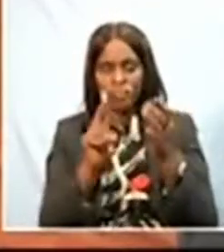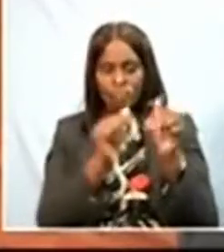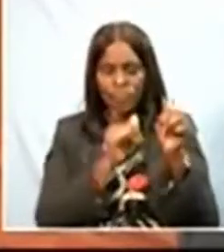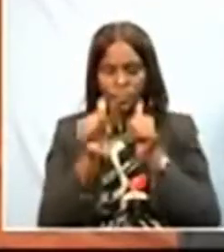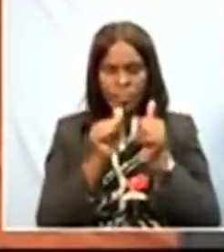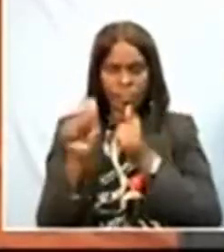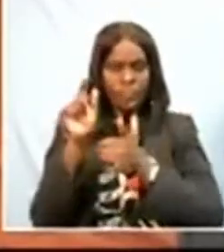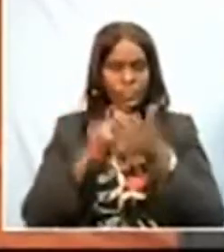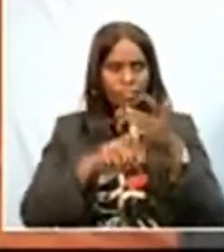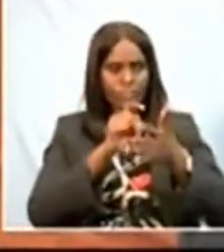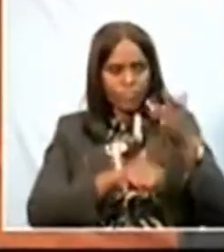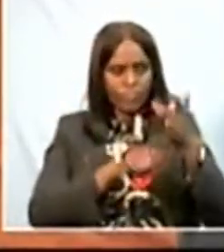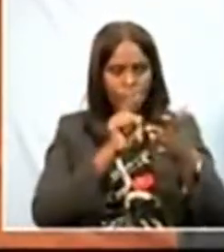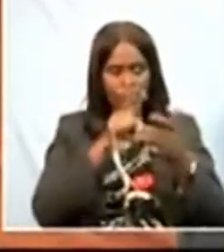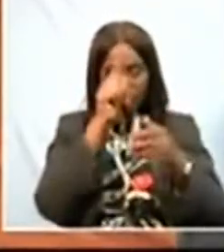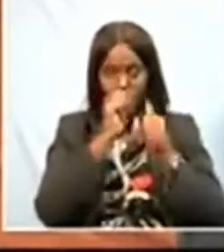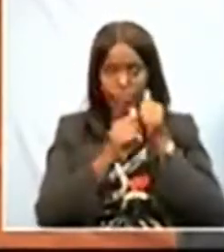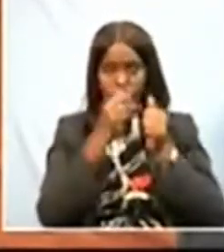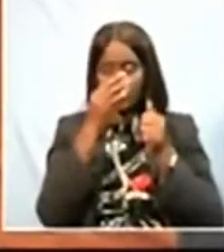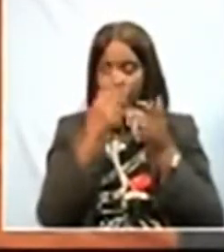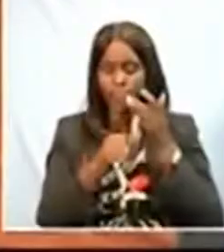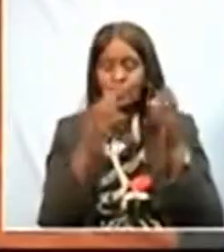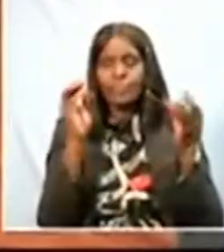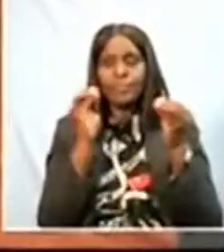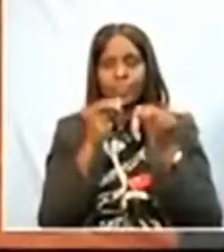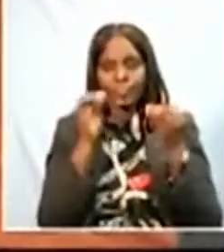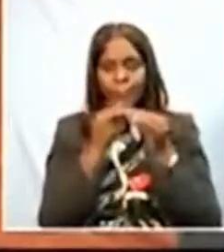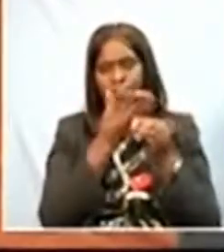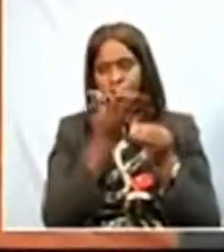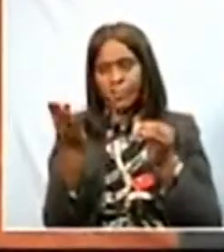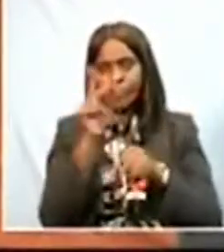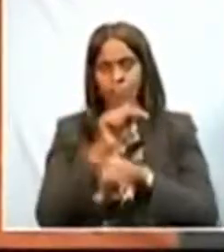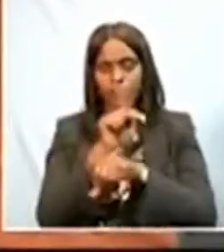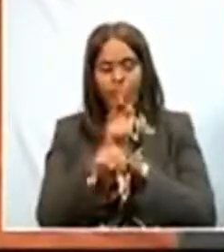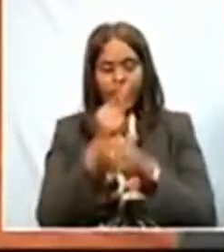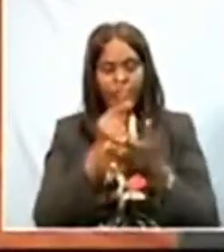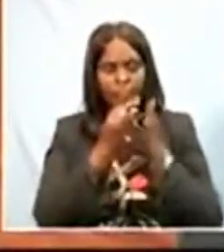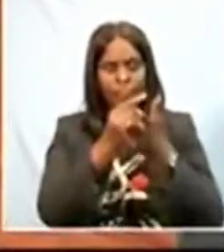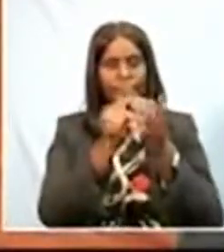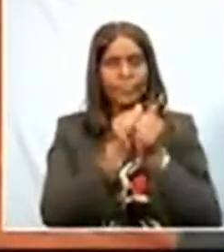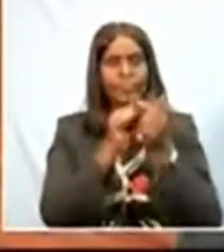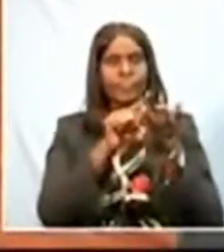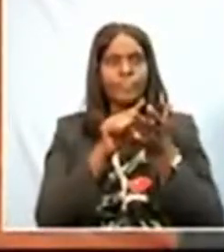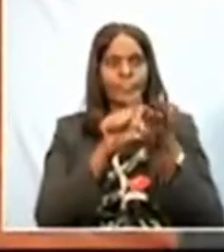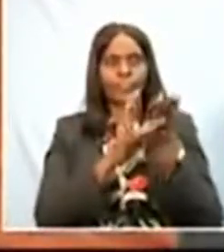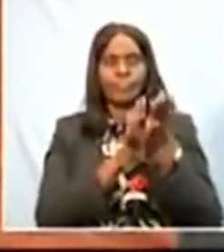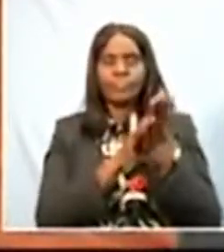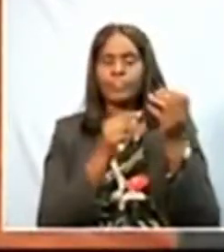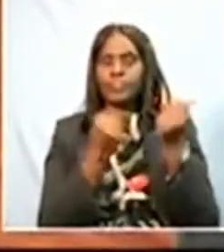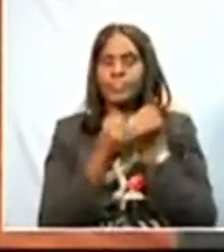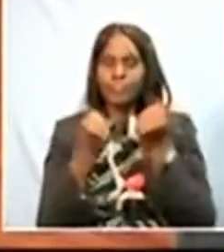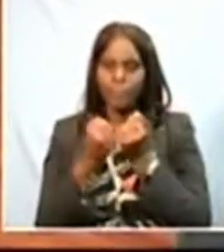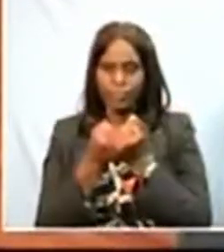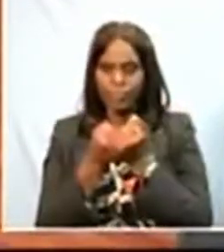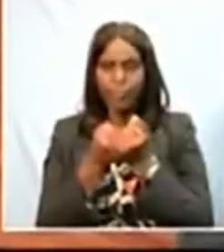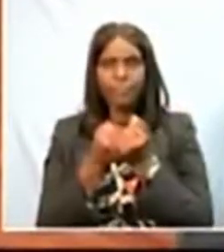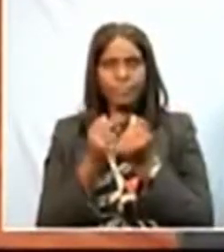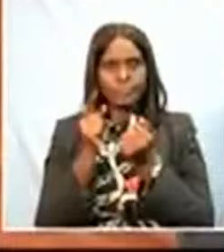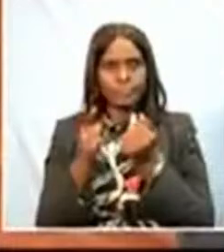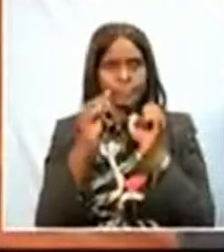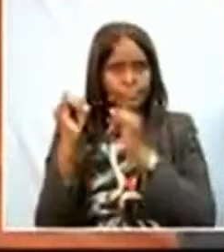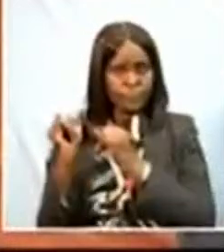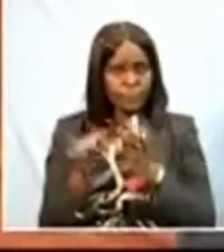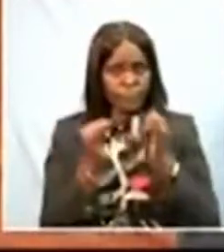administrative cost was due to most of the projects, grants and loans, bursaries were